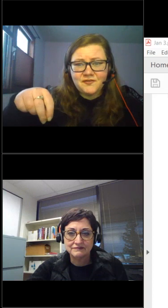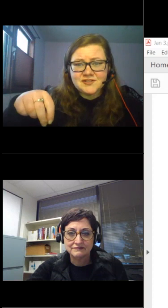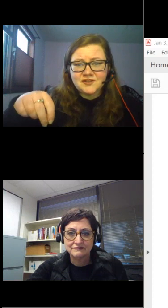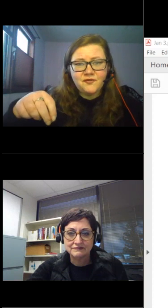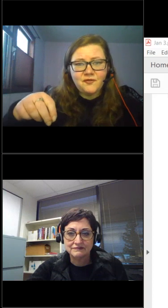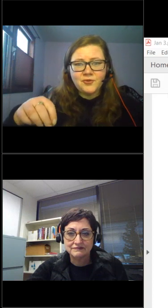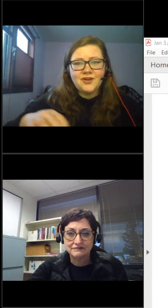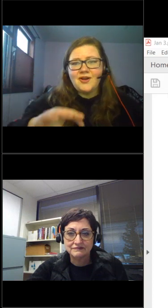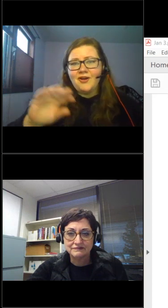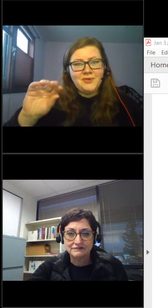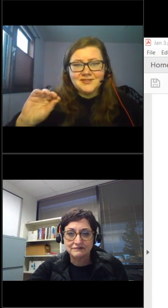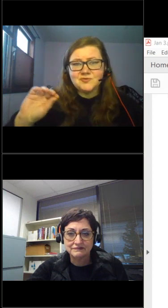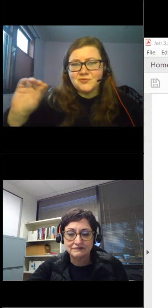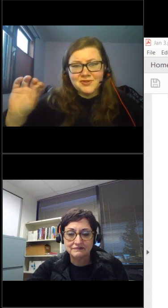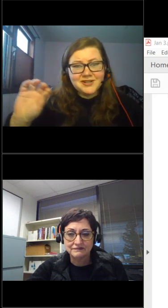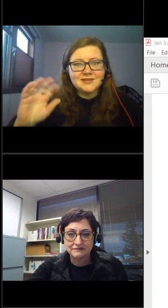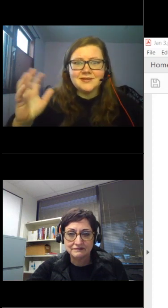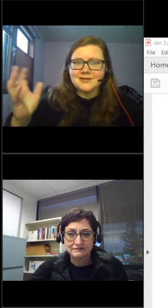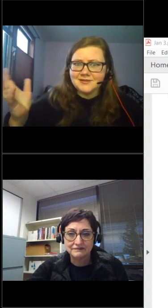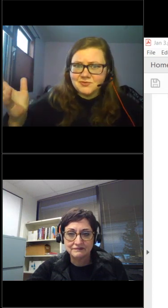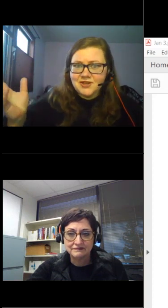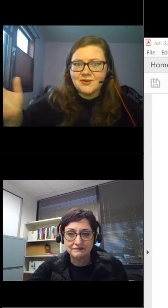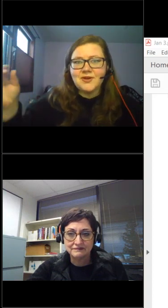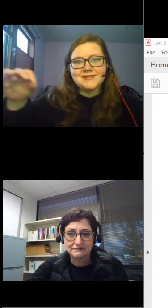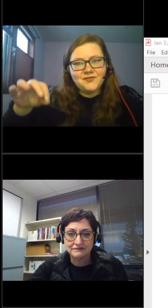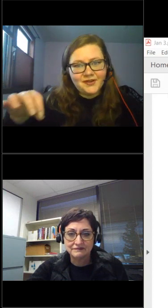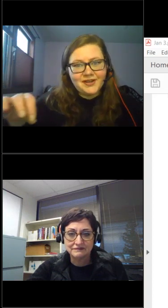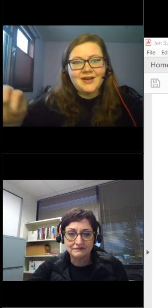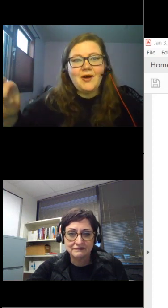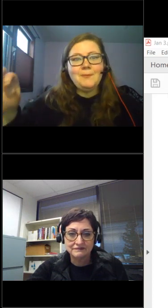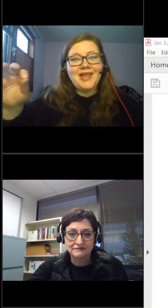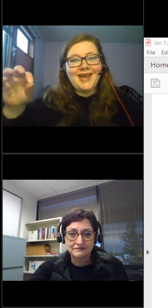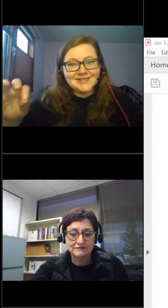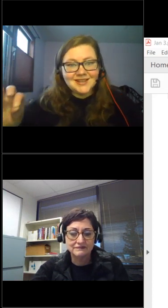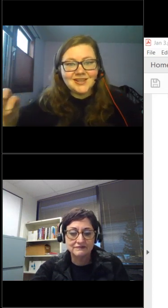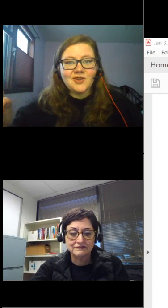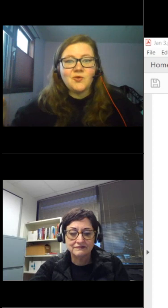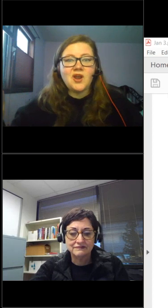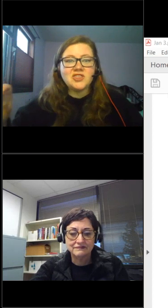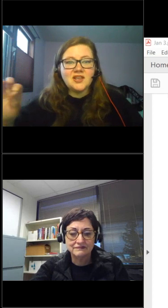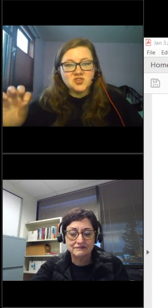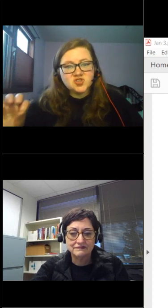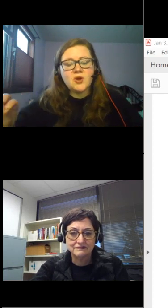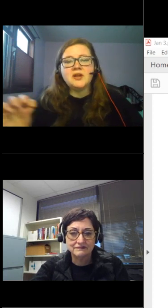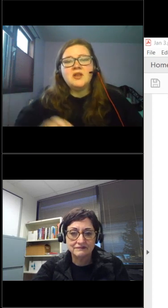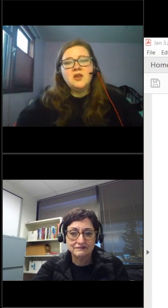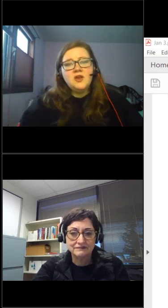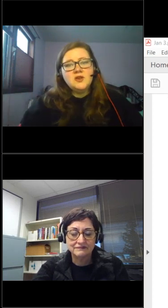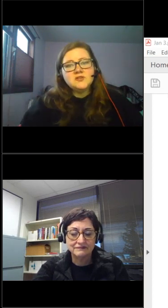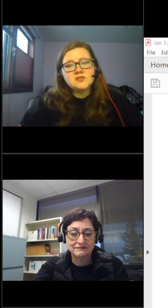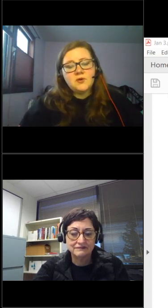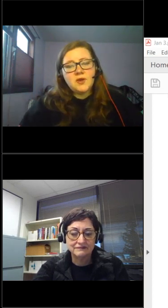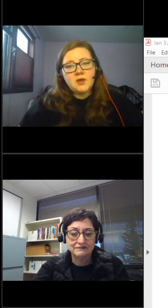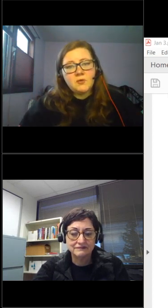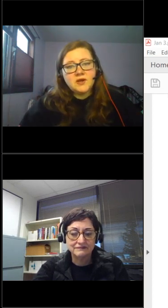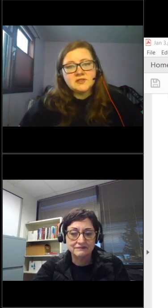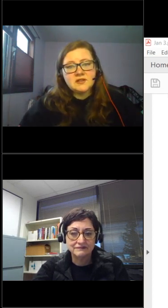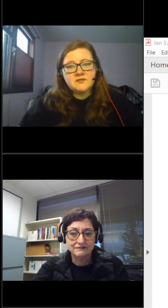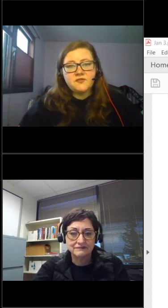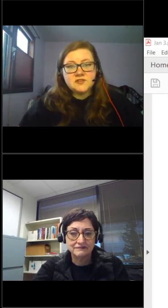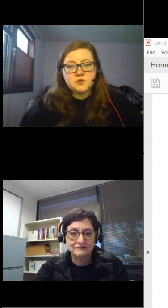in a physical folder. Harmony is like, as you know, it's very complex in like where things are stored. So